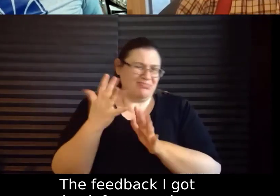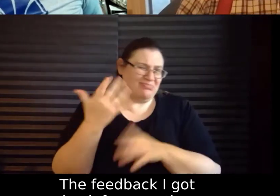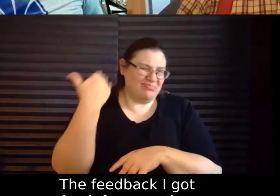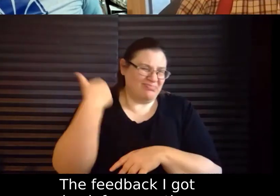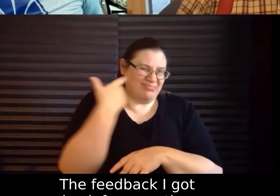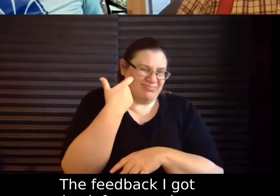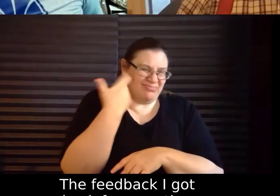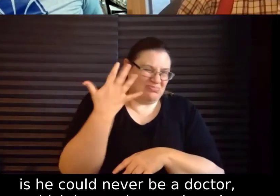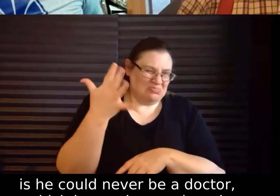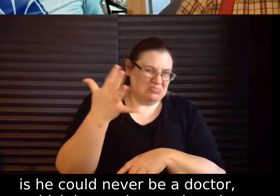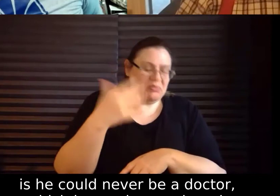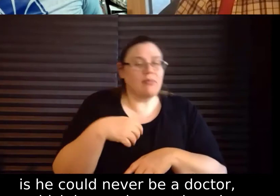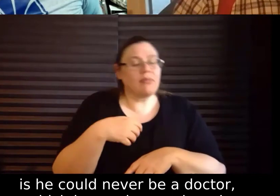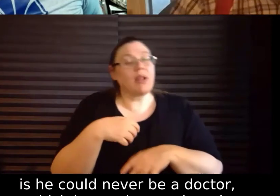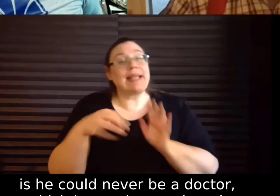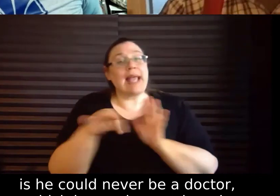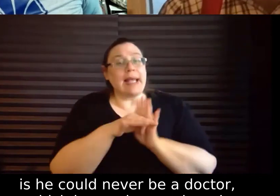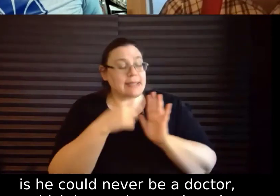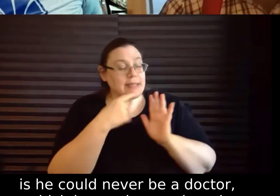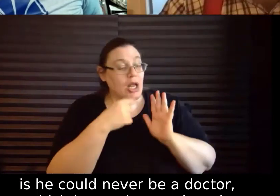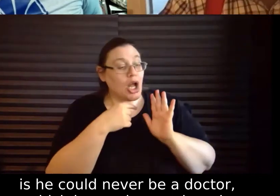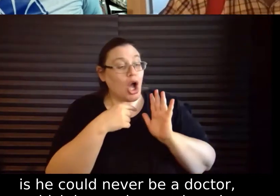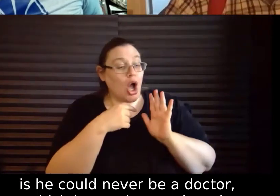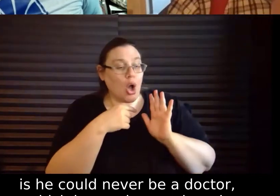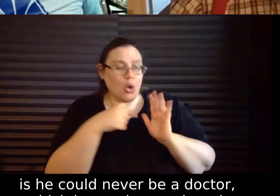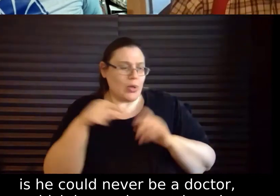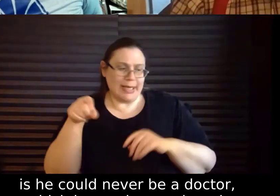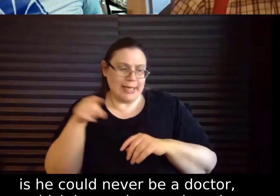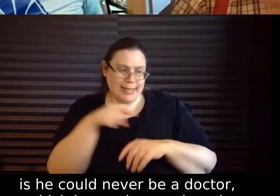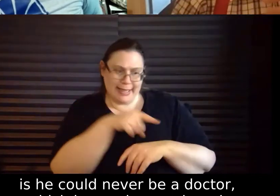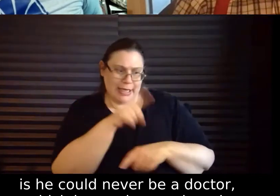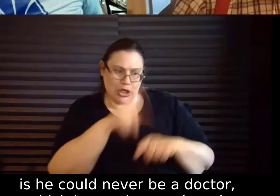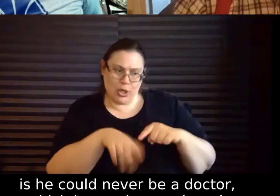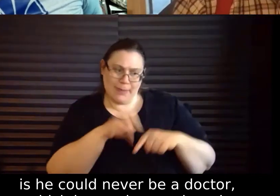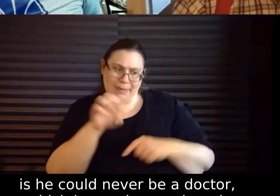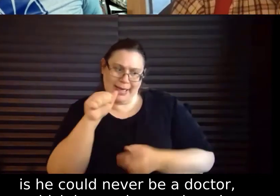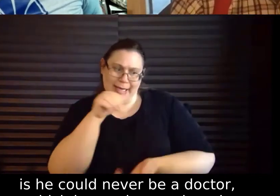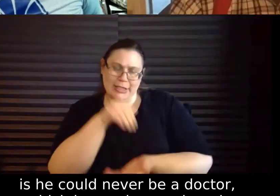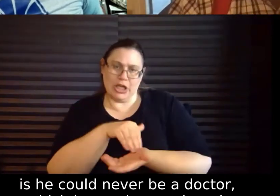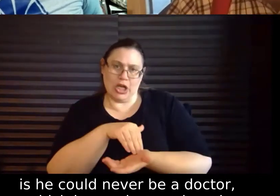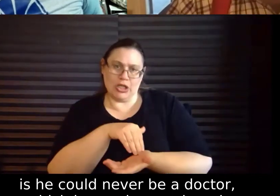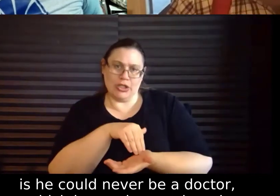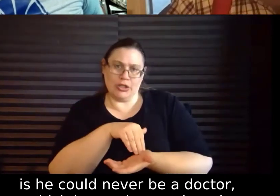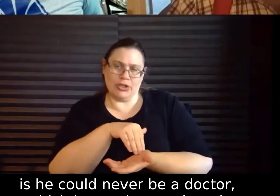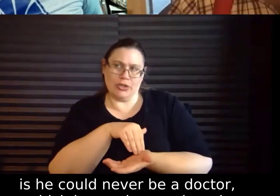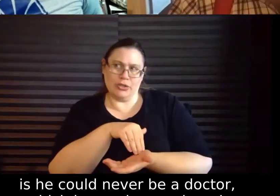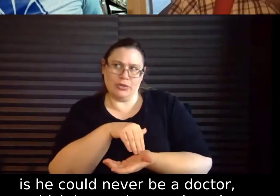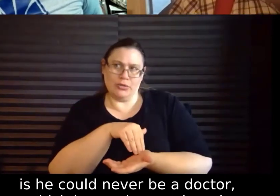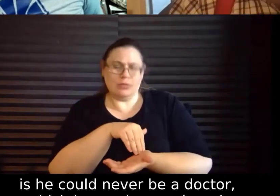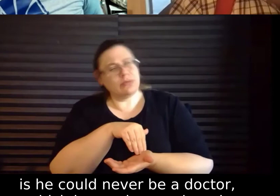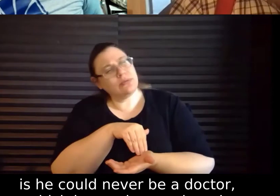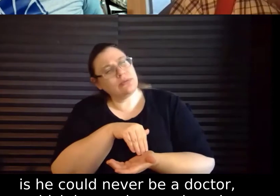I got back from casting was, oh, he could never be a doctor, which is,